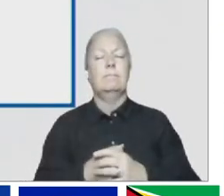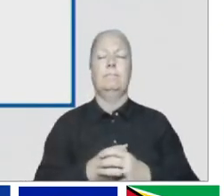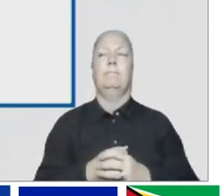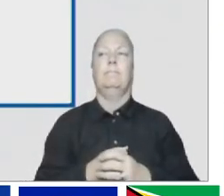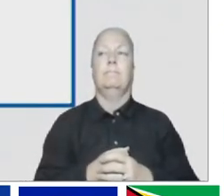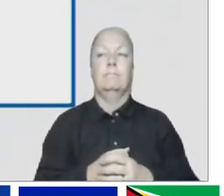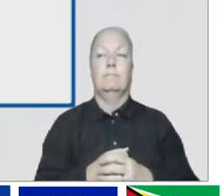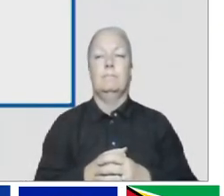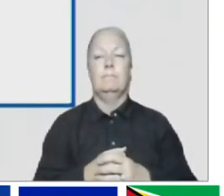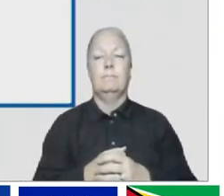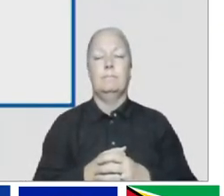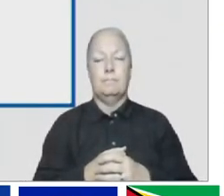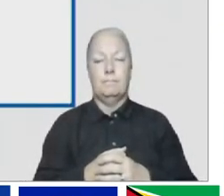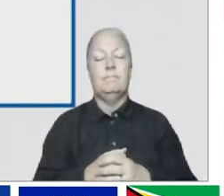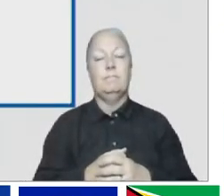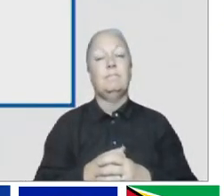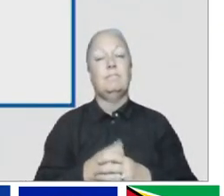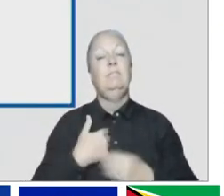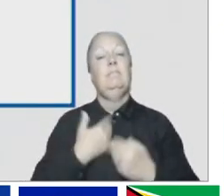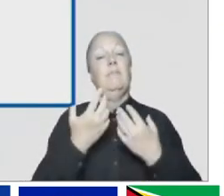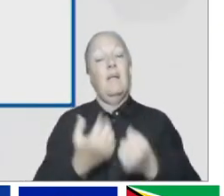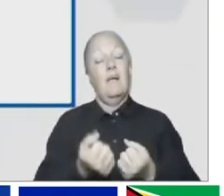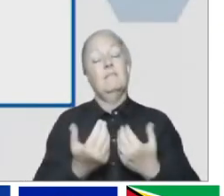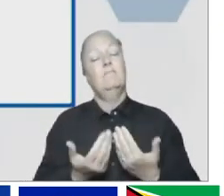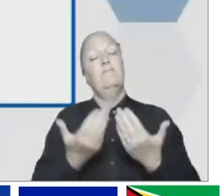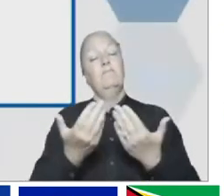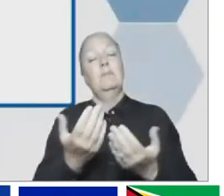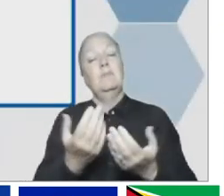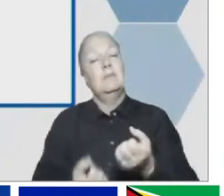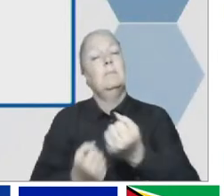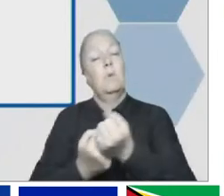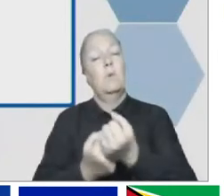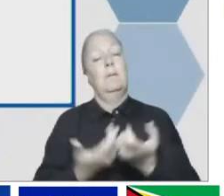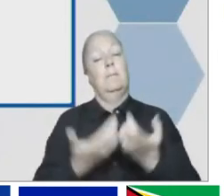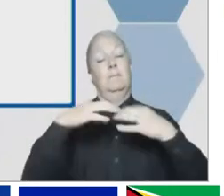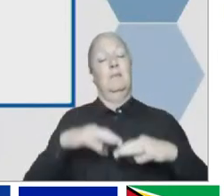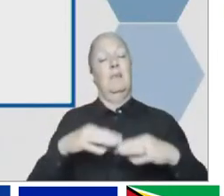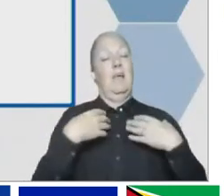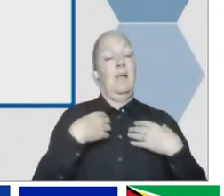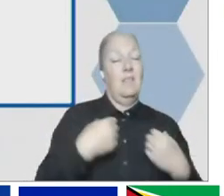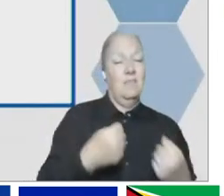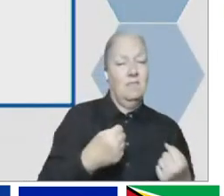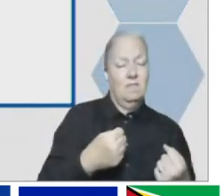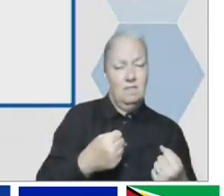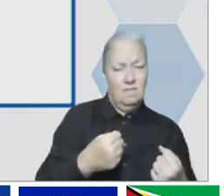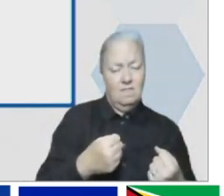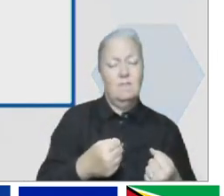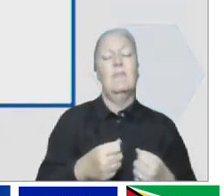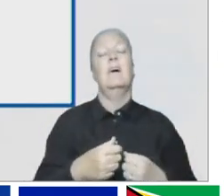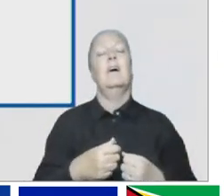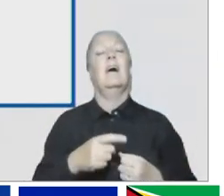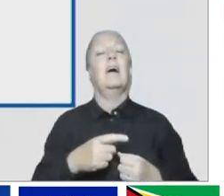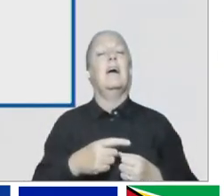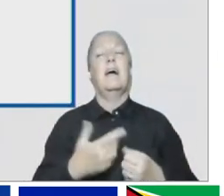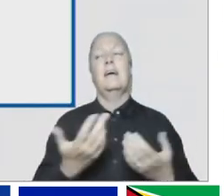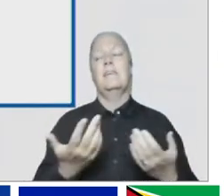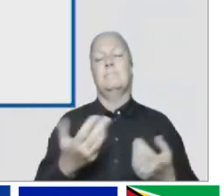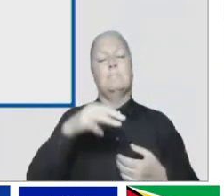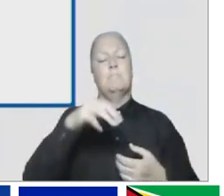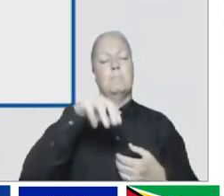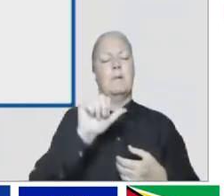support to the Ministry of Health and Wellness through the development of MAP products, including